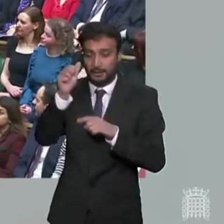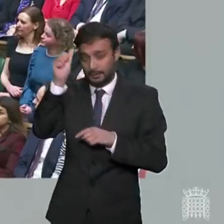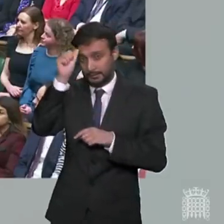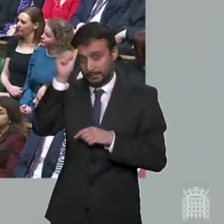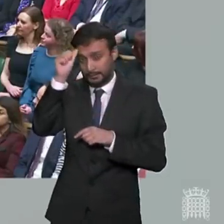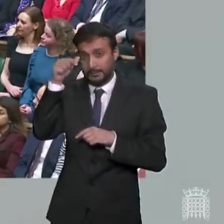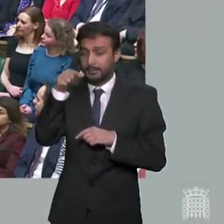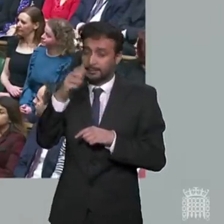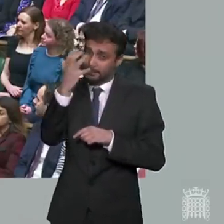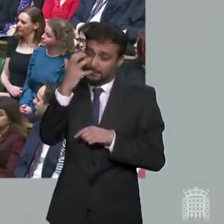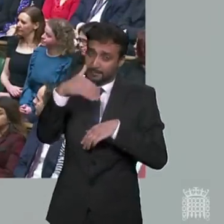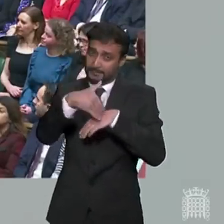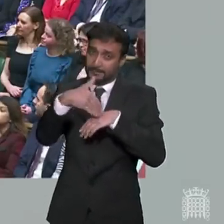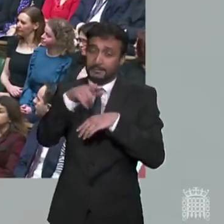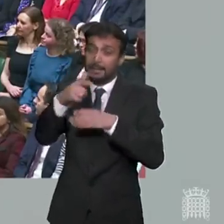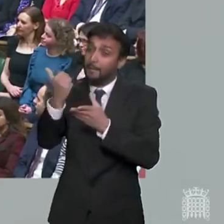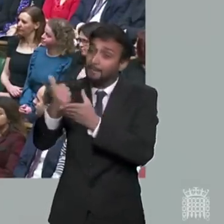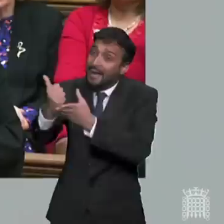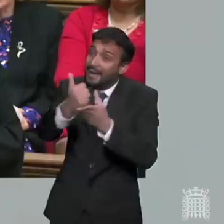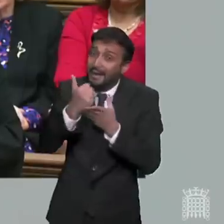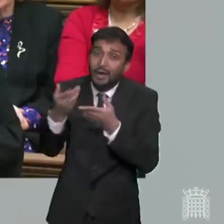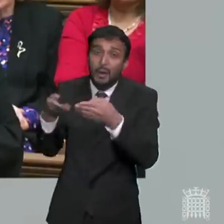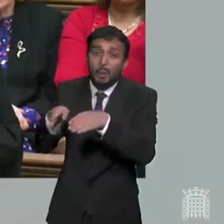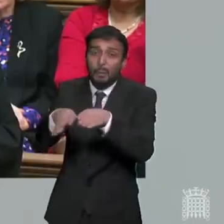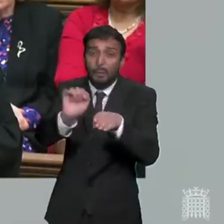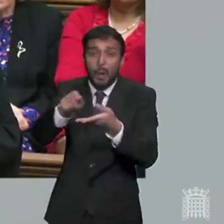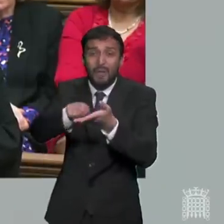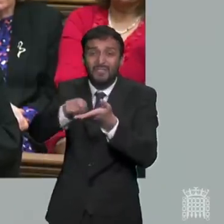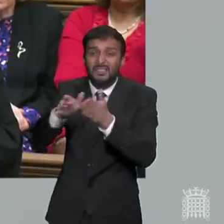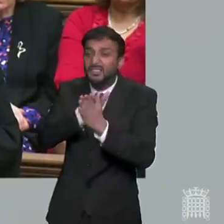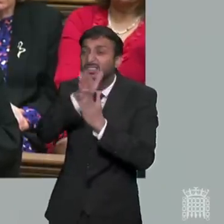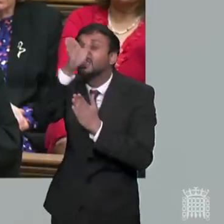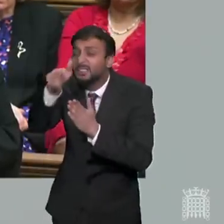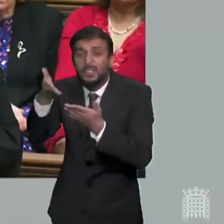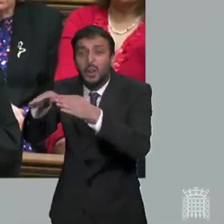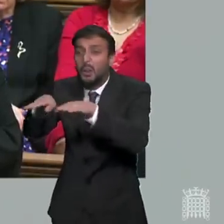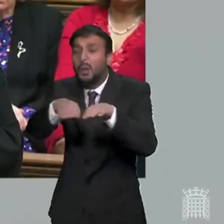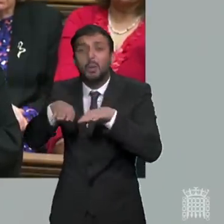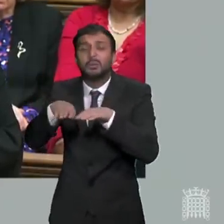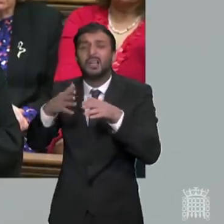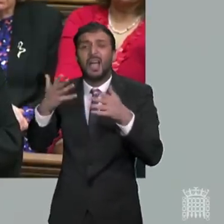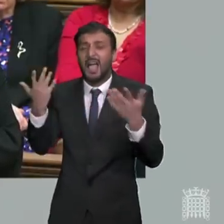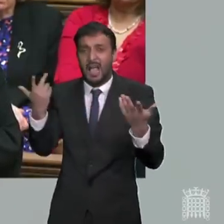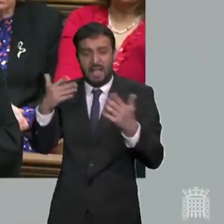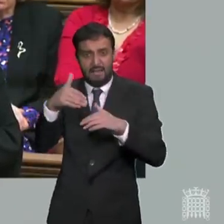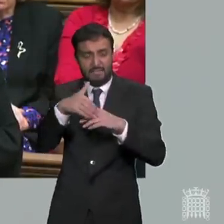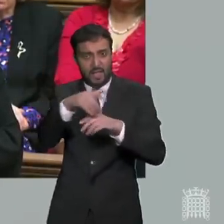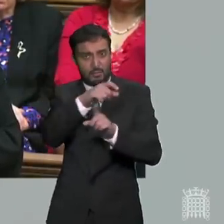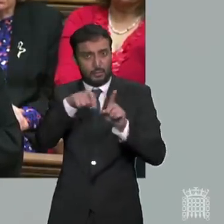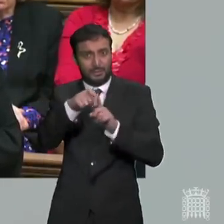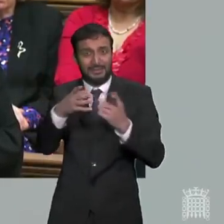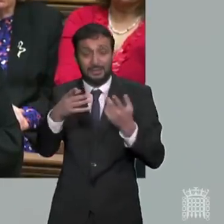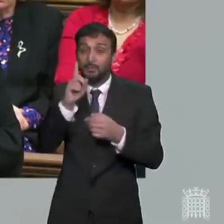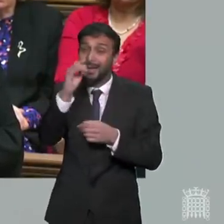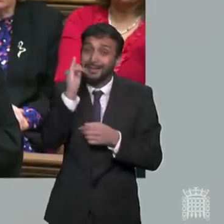bank branch closures on our communities. But as banks flee the high streets, our free cash machines disappear